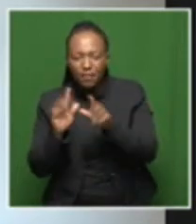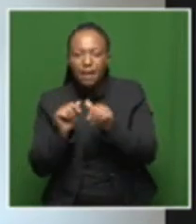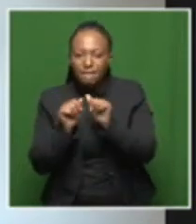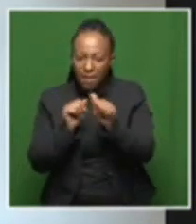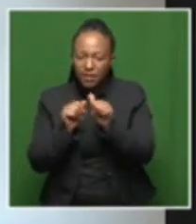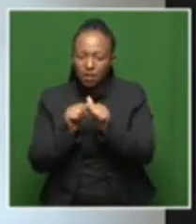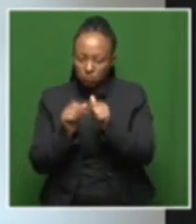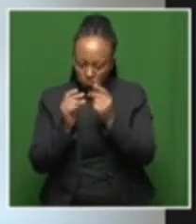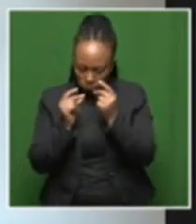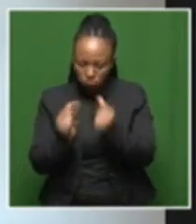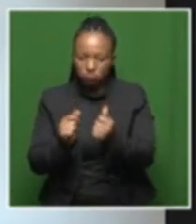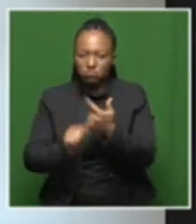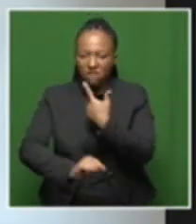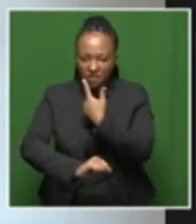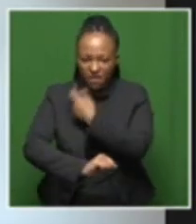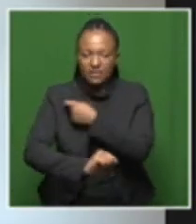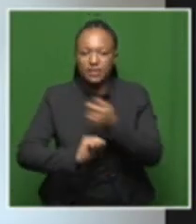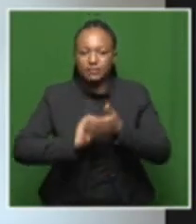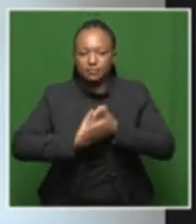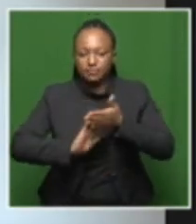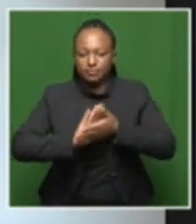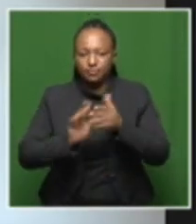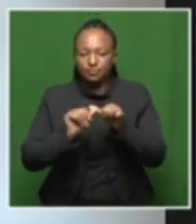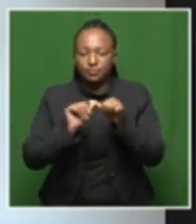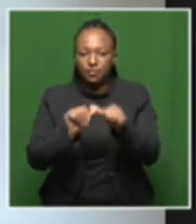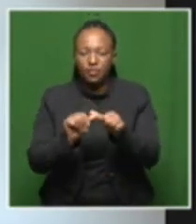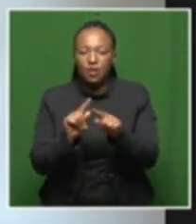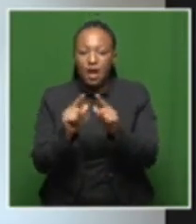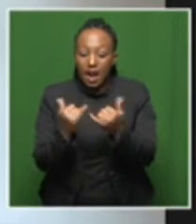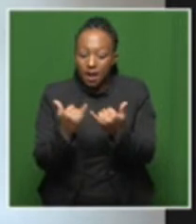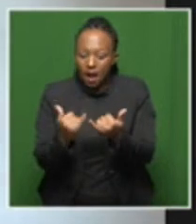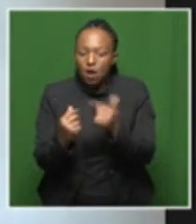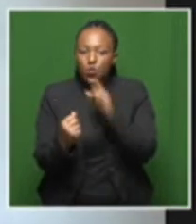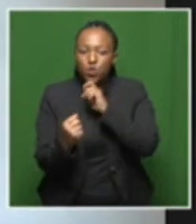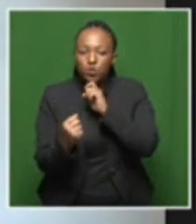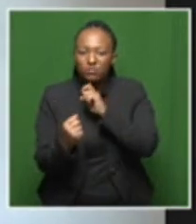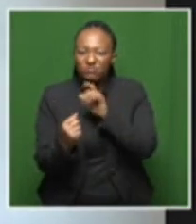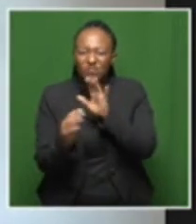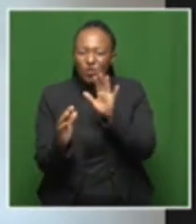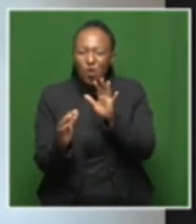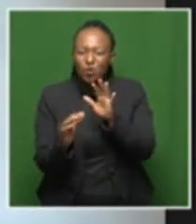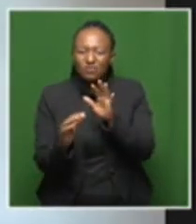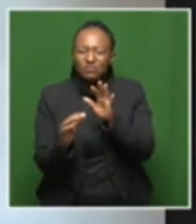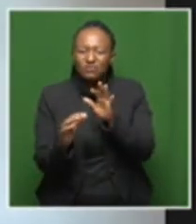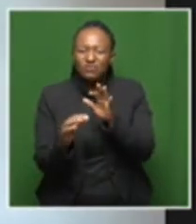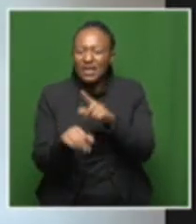the vaccination of people. So the general trend is not to